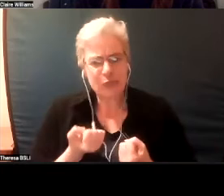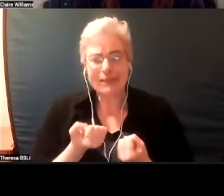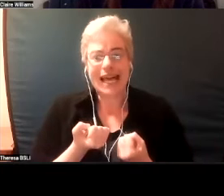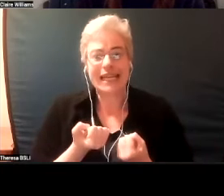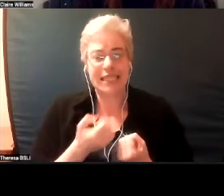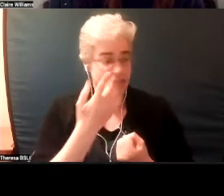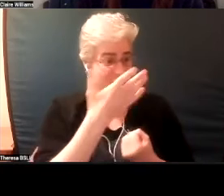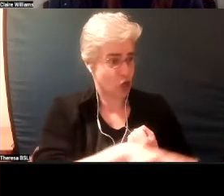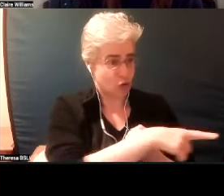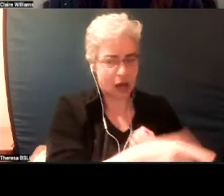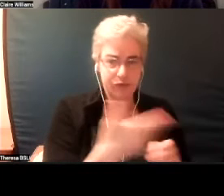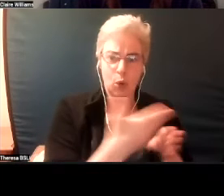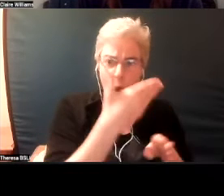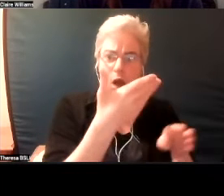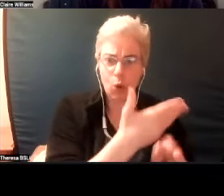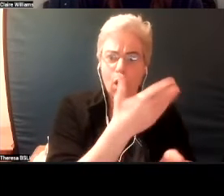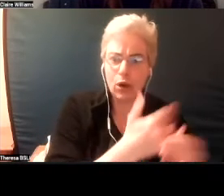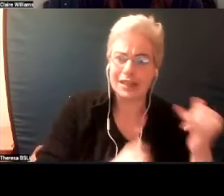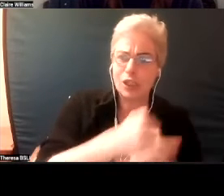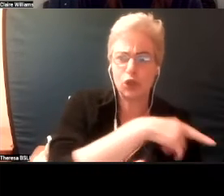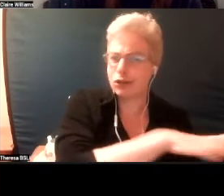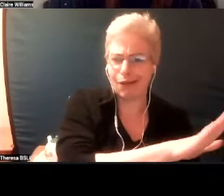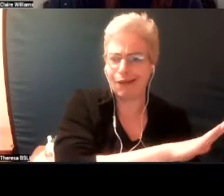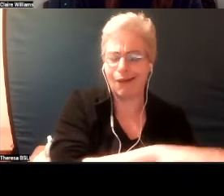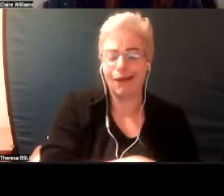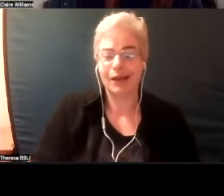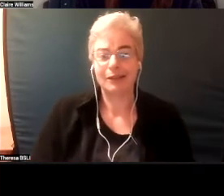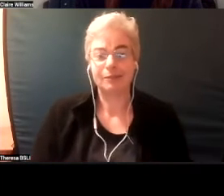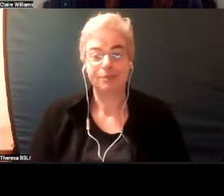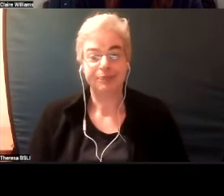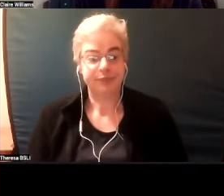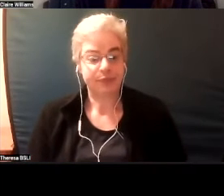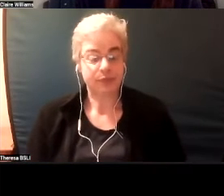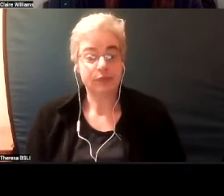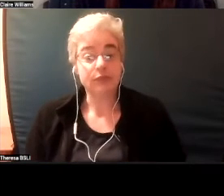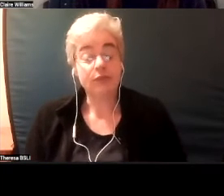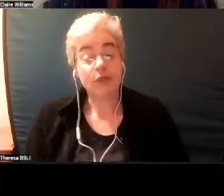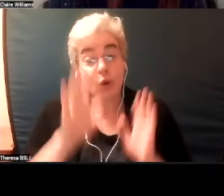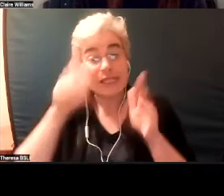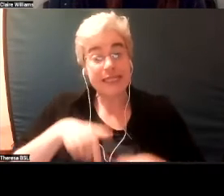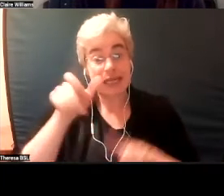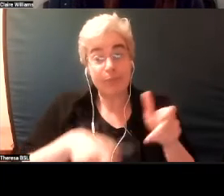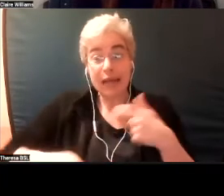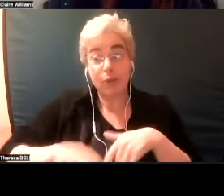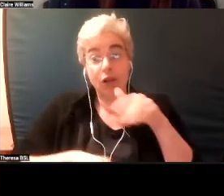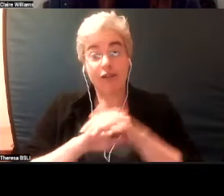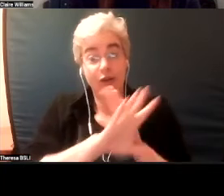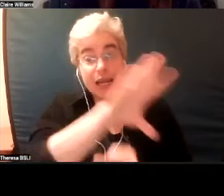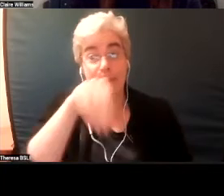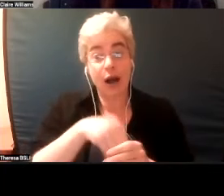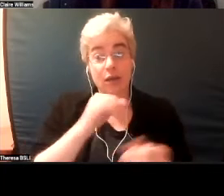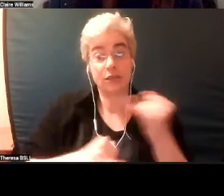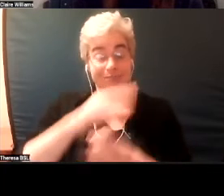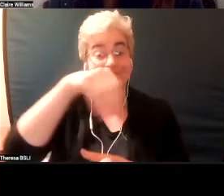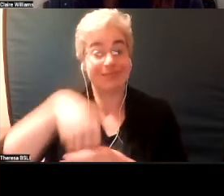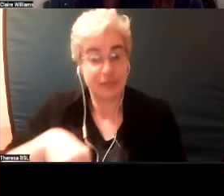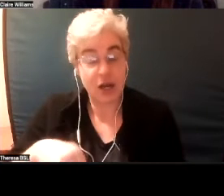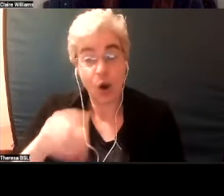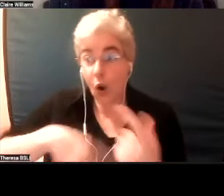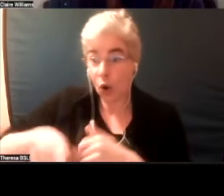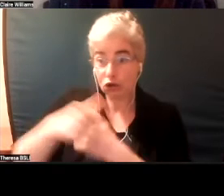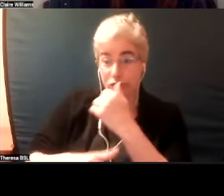to do the majority of the social work of changing. Autistic people who are fully part of the community and who all